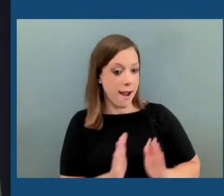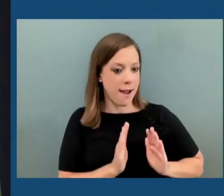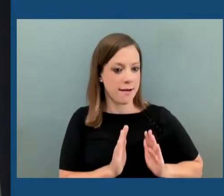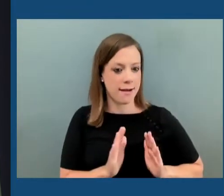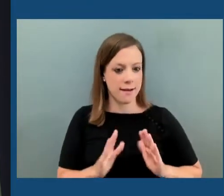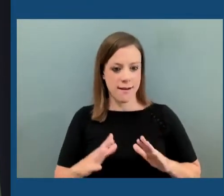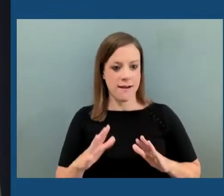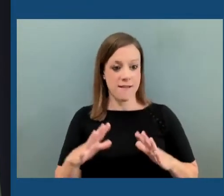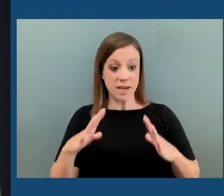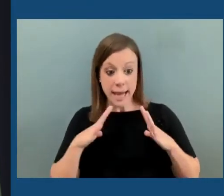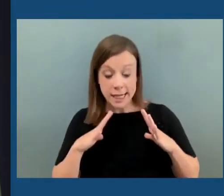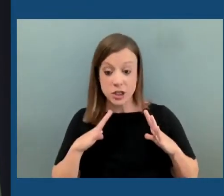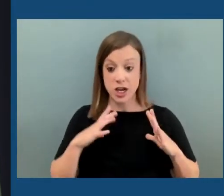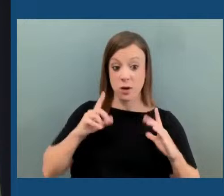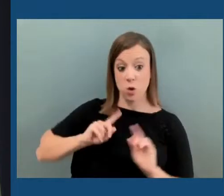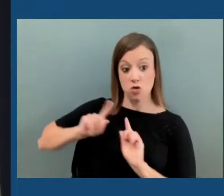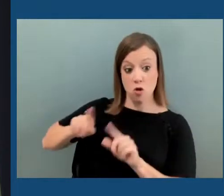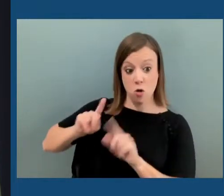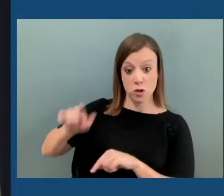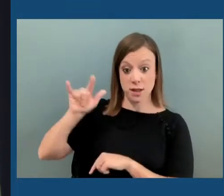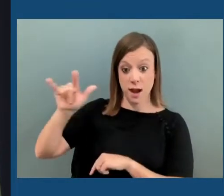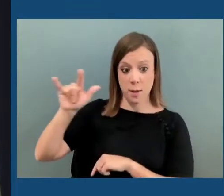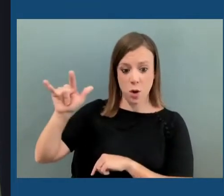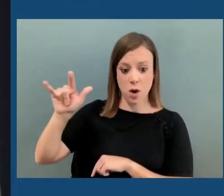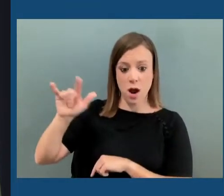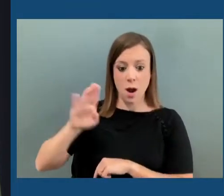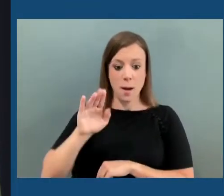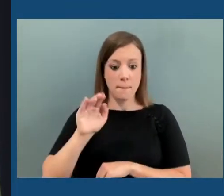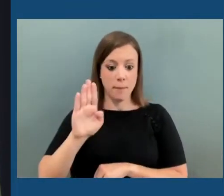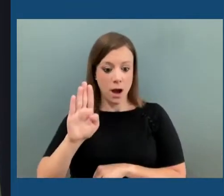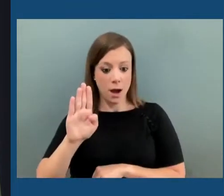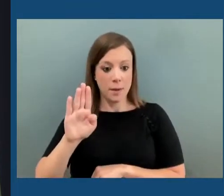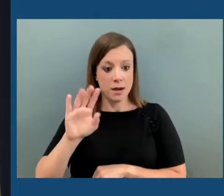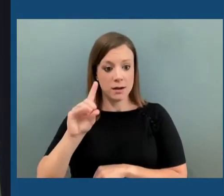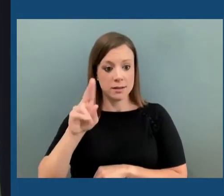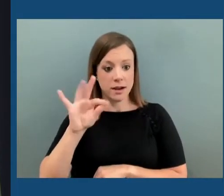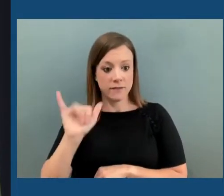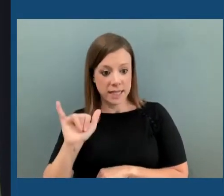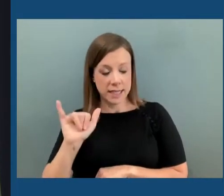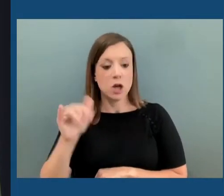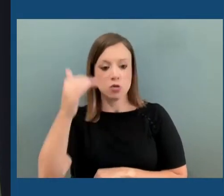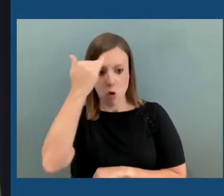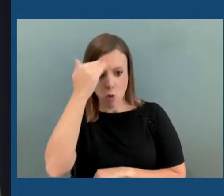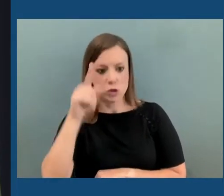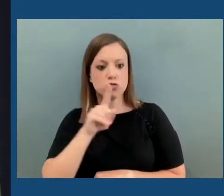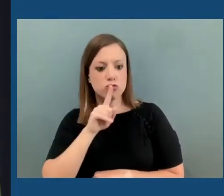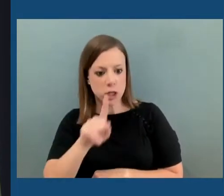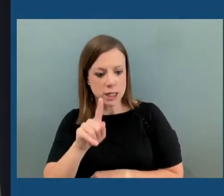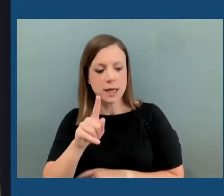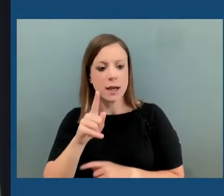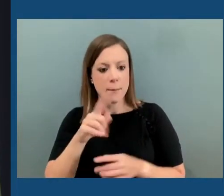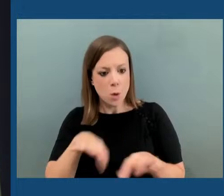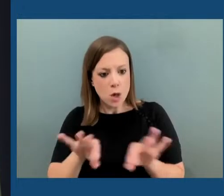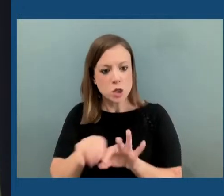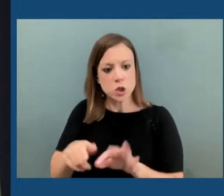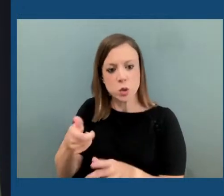of Commerce knows how important our regional airports are to attracting new businesses to come, but also keeping our businesses